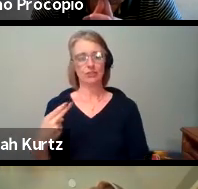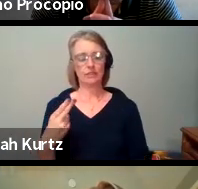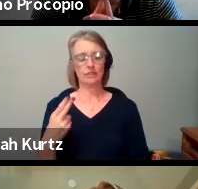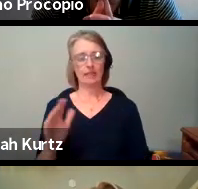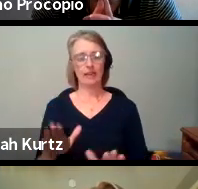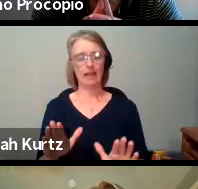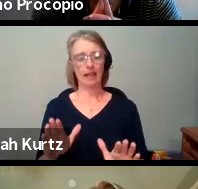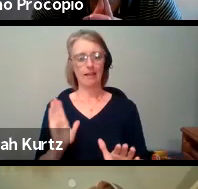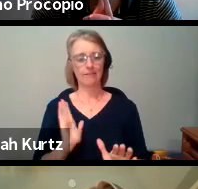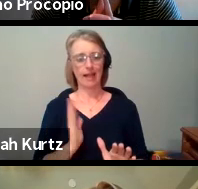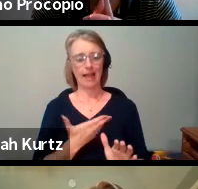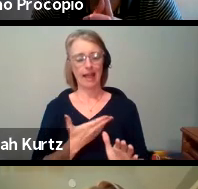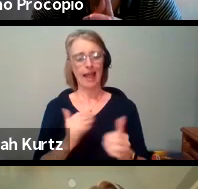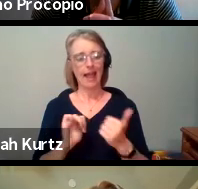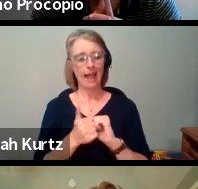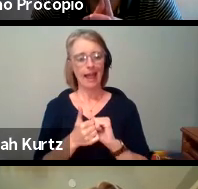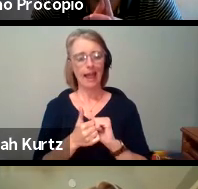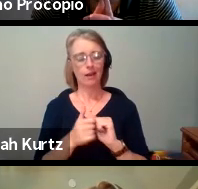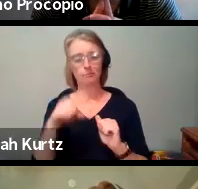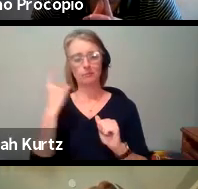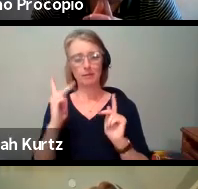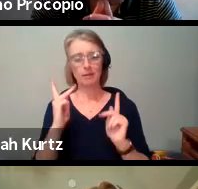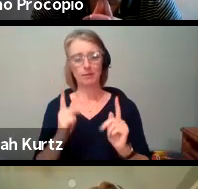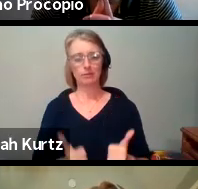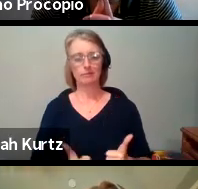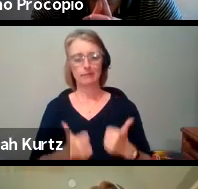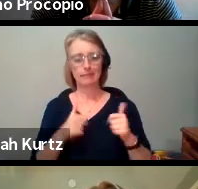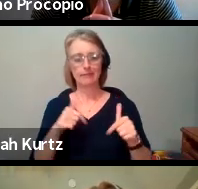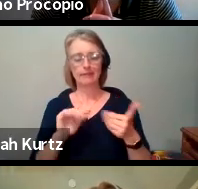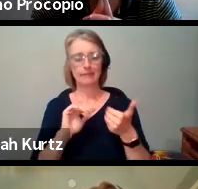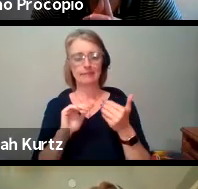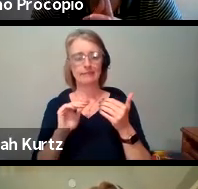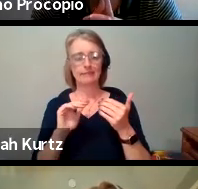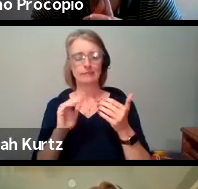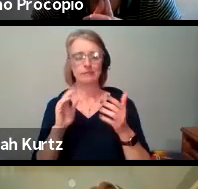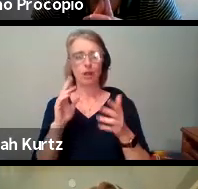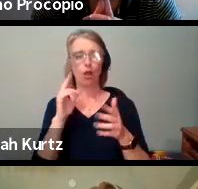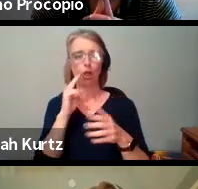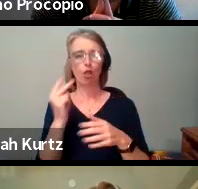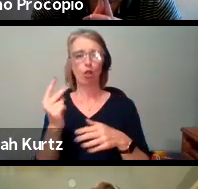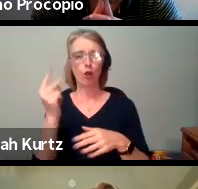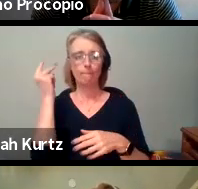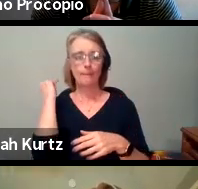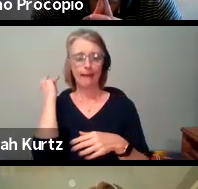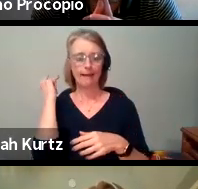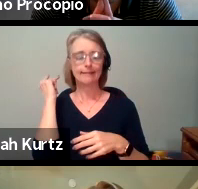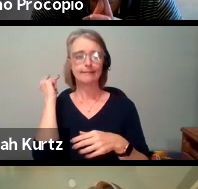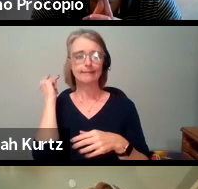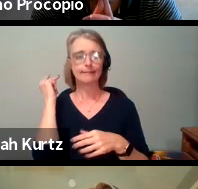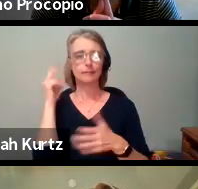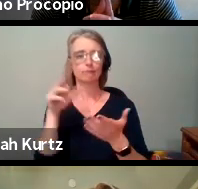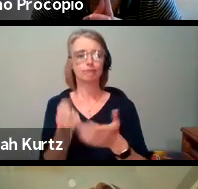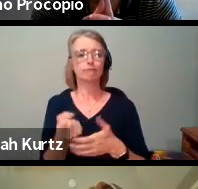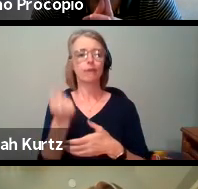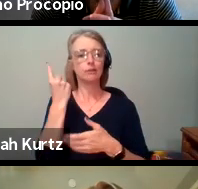in this country. It's that simple. Get in touch with the timeline. Understand